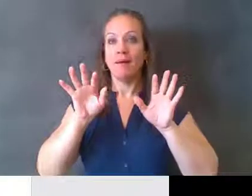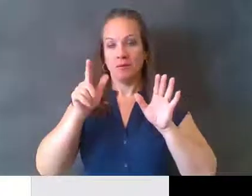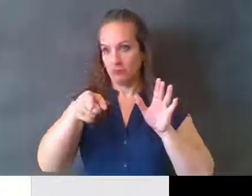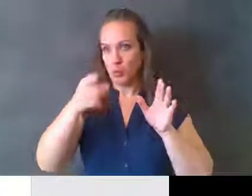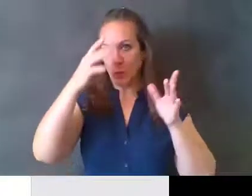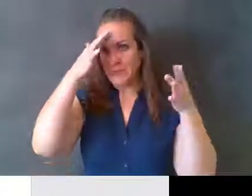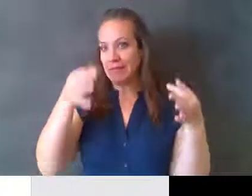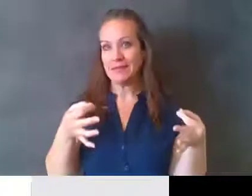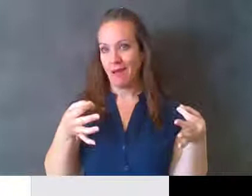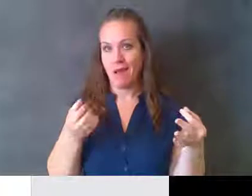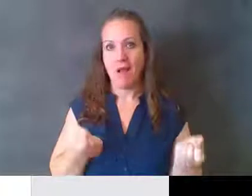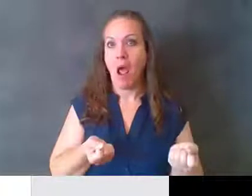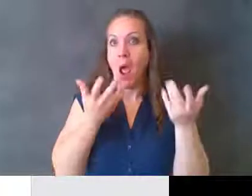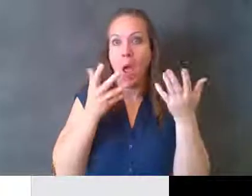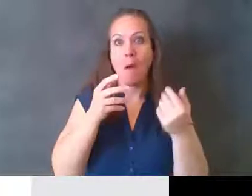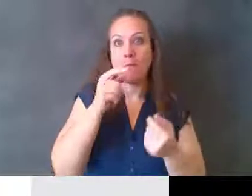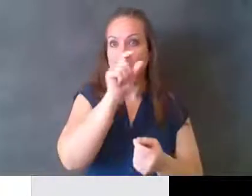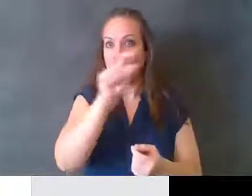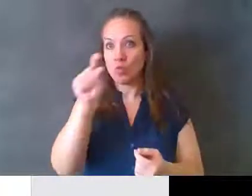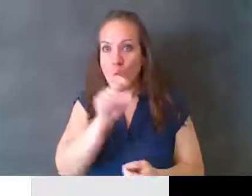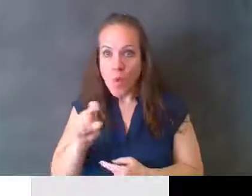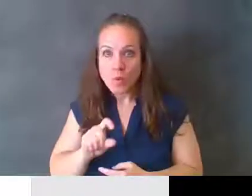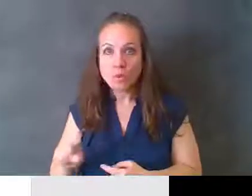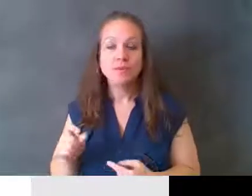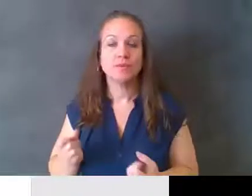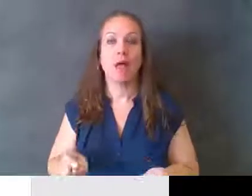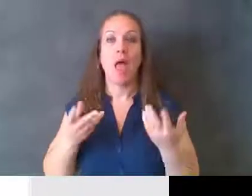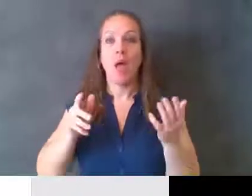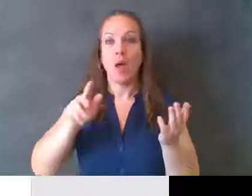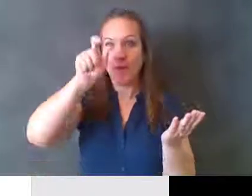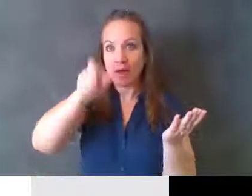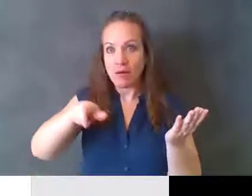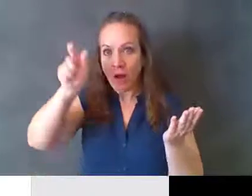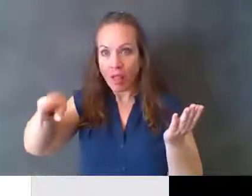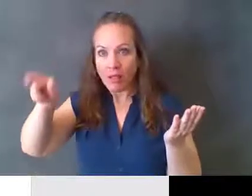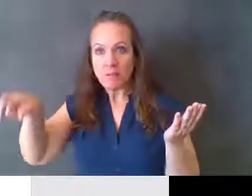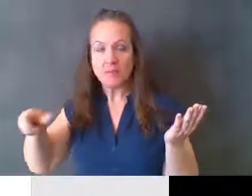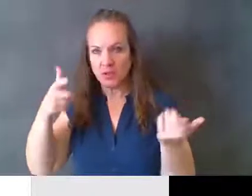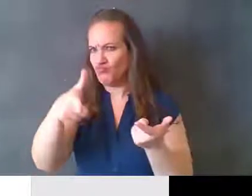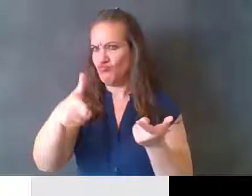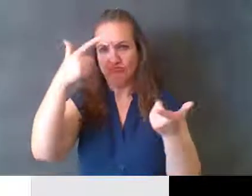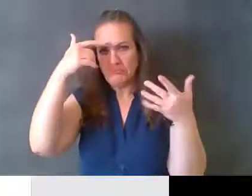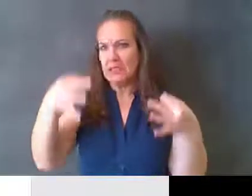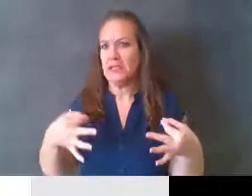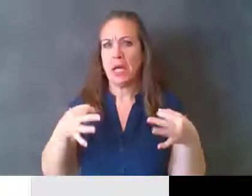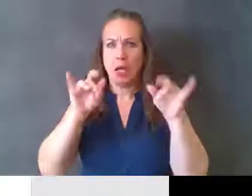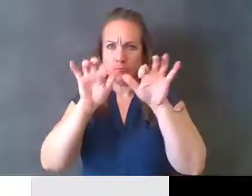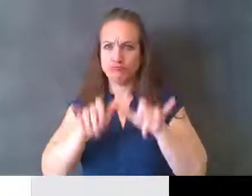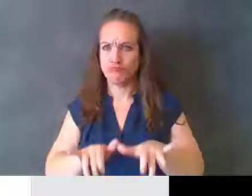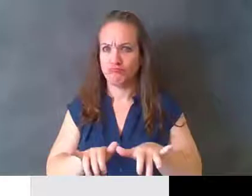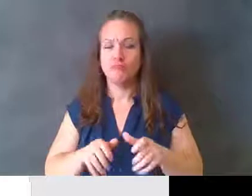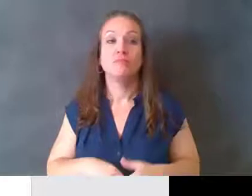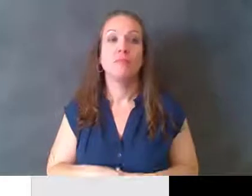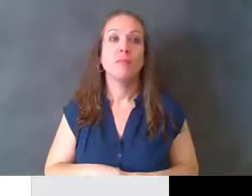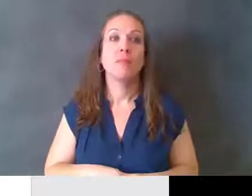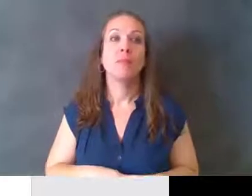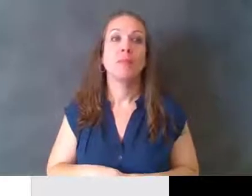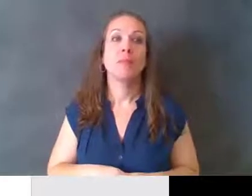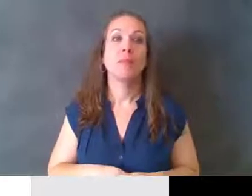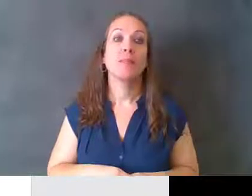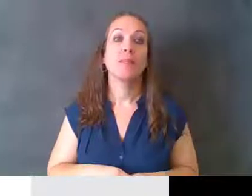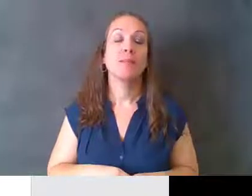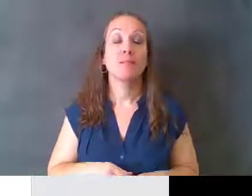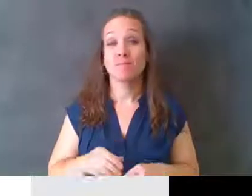in the number of rows and columns that you would like to be in your table. So make sure you're using the built-in table features